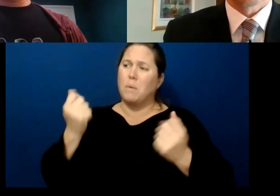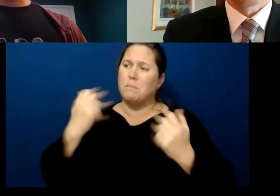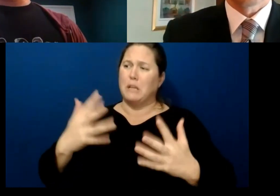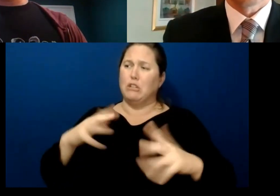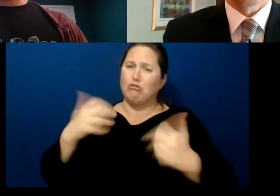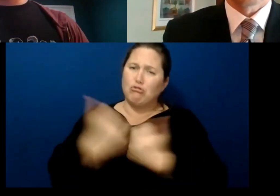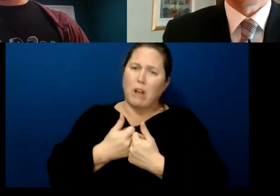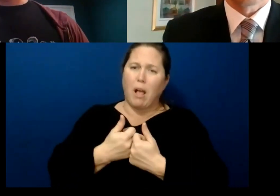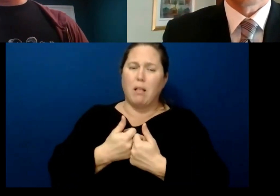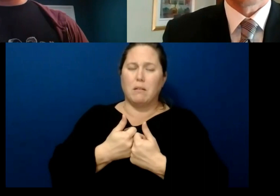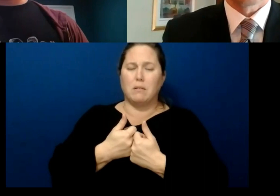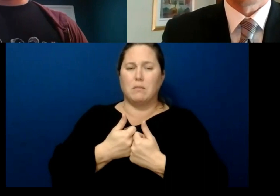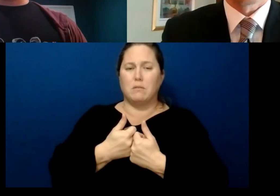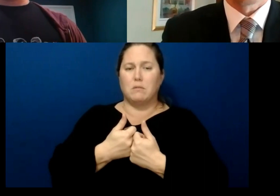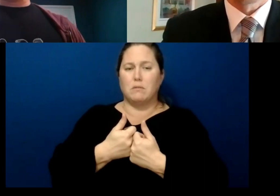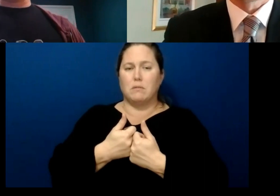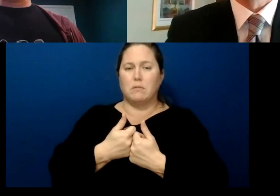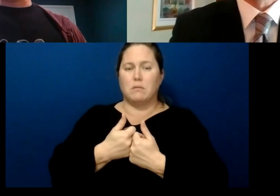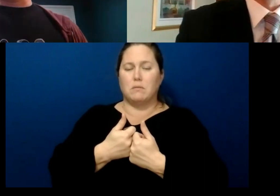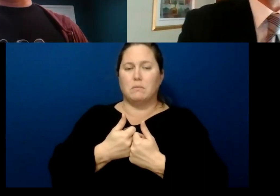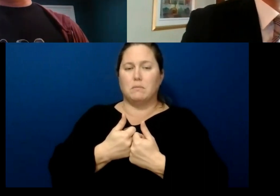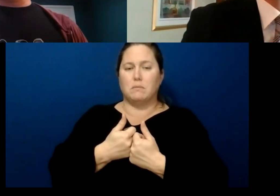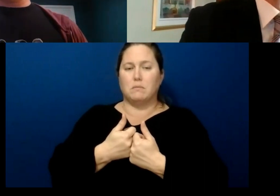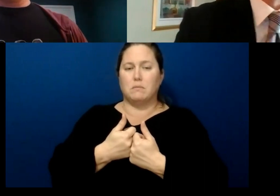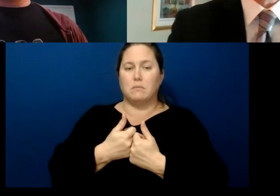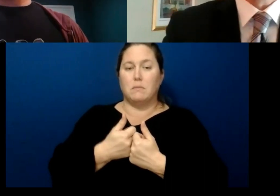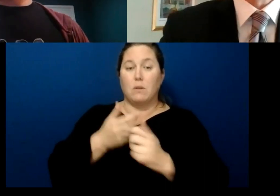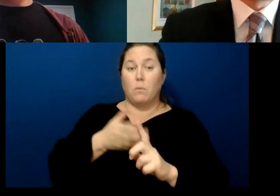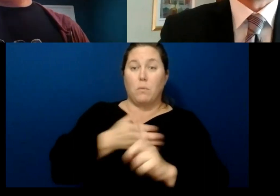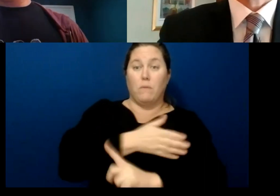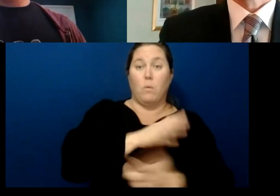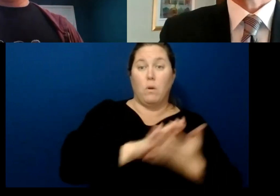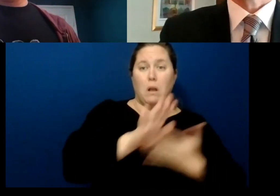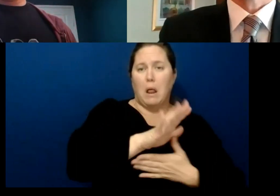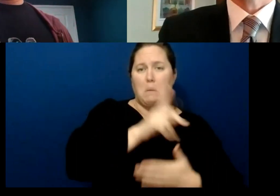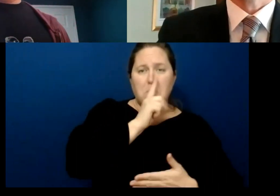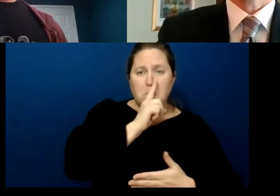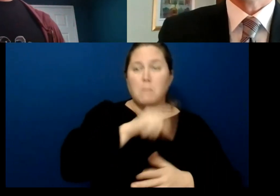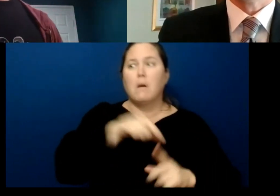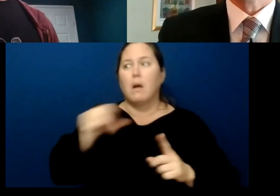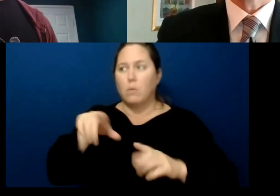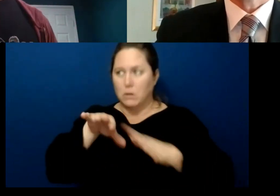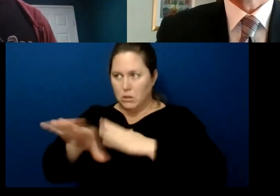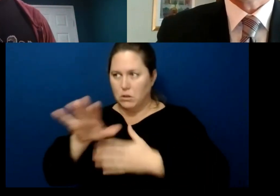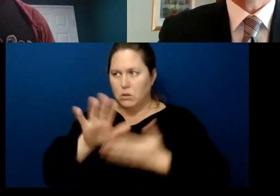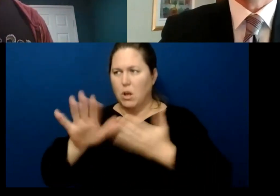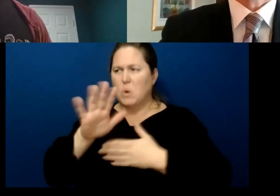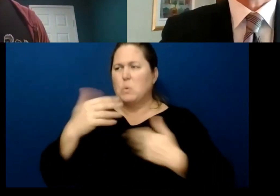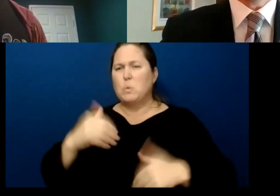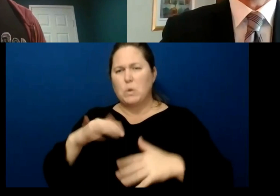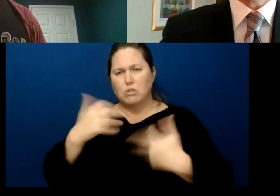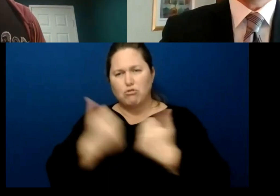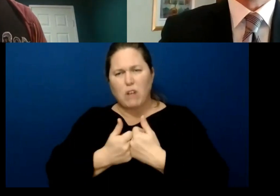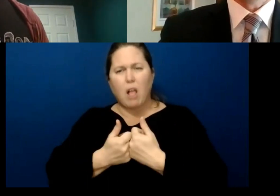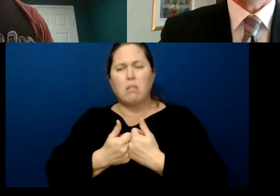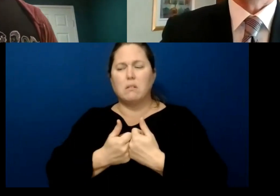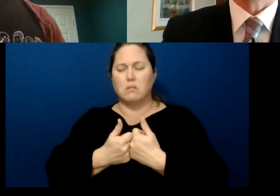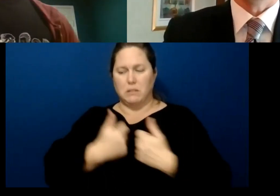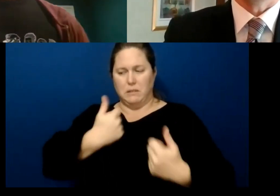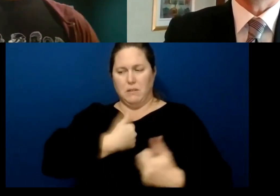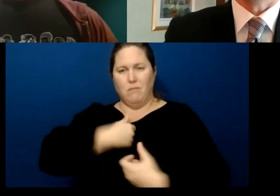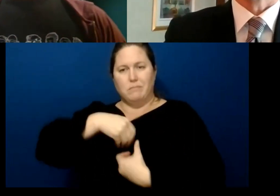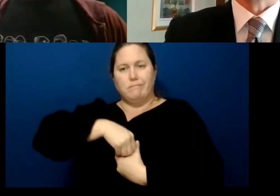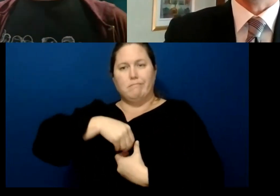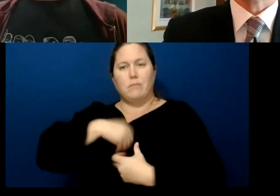college that they didn't necessarily get presented before college. Yeah, I think that's true. There's a growth development by